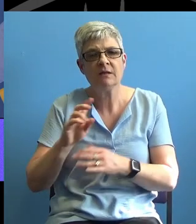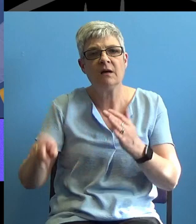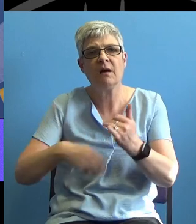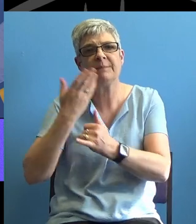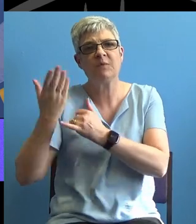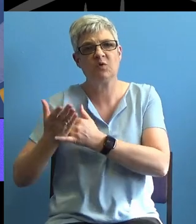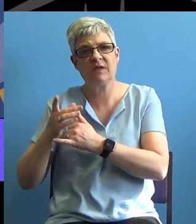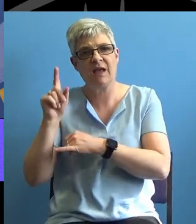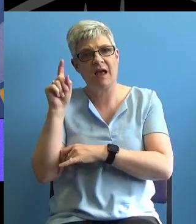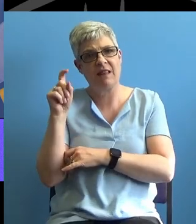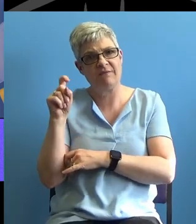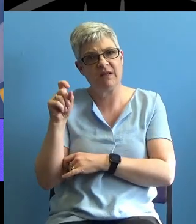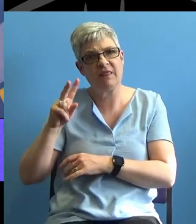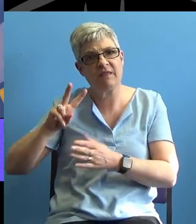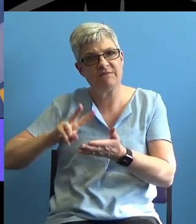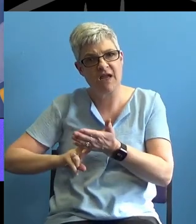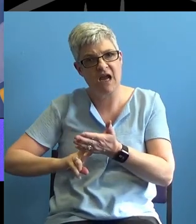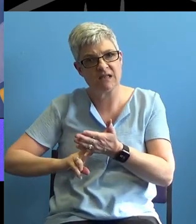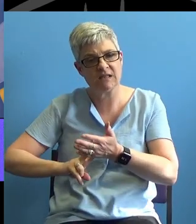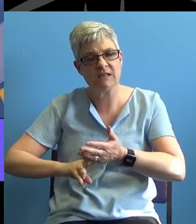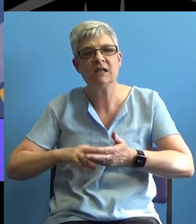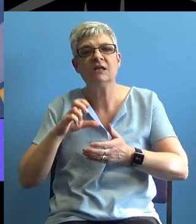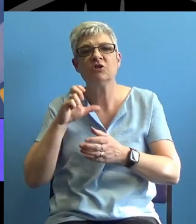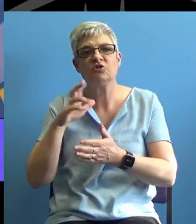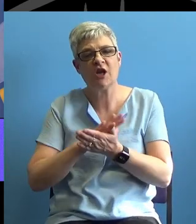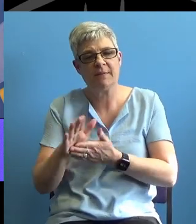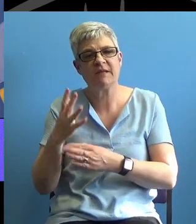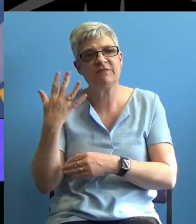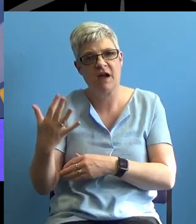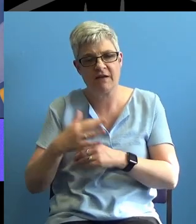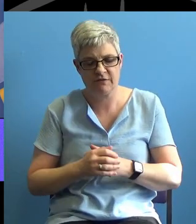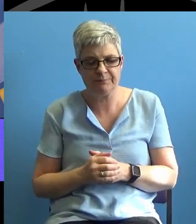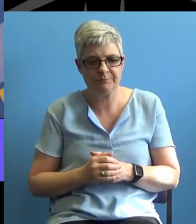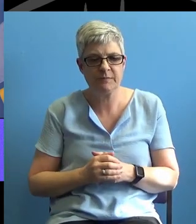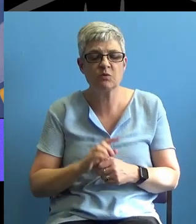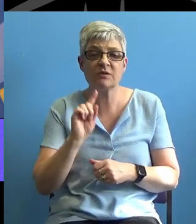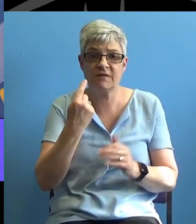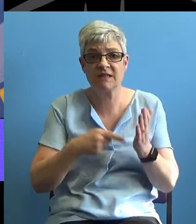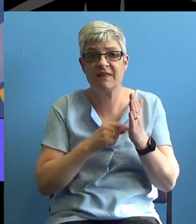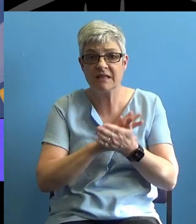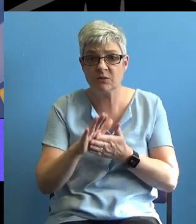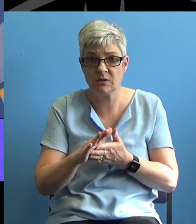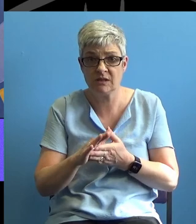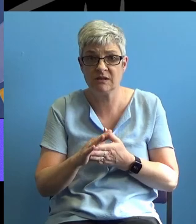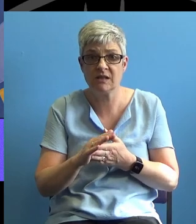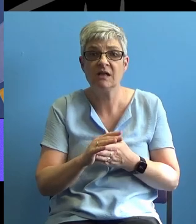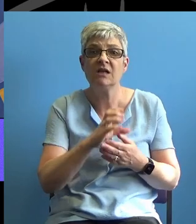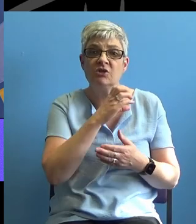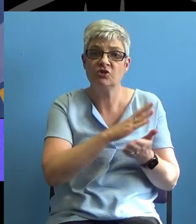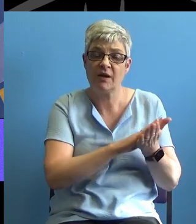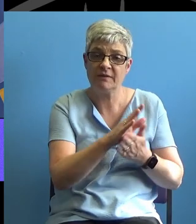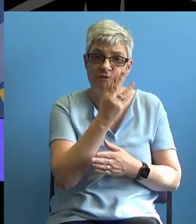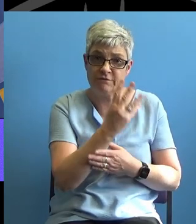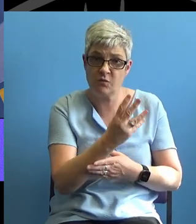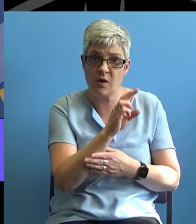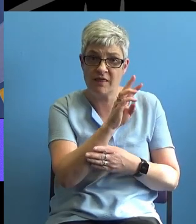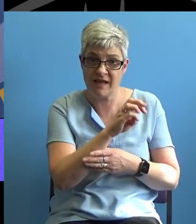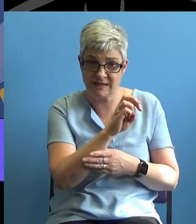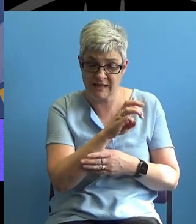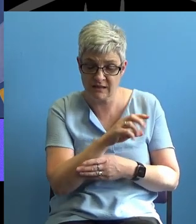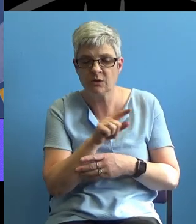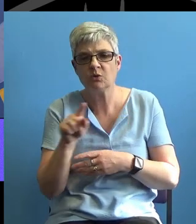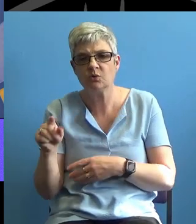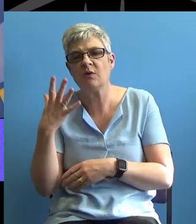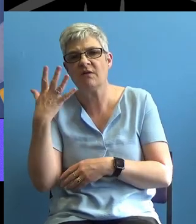the 11th verse of chapter 5. 1 Thessalonians chapter 4 at verse 13, reading through to chapter